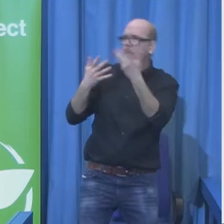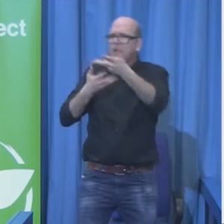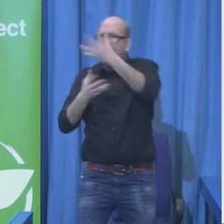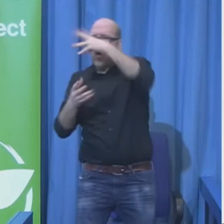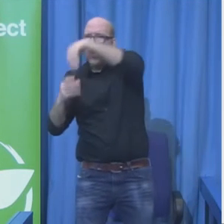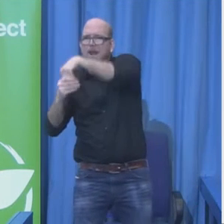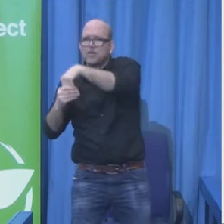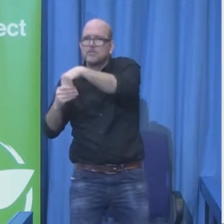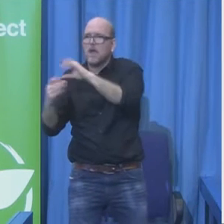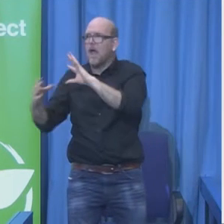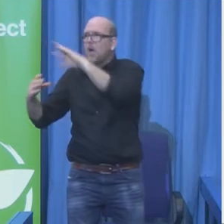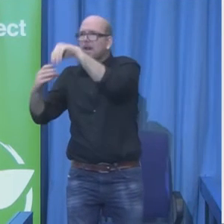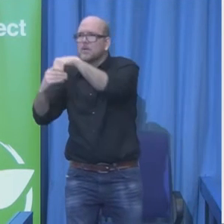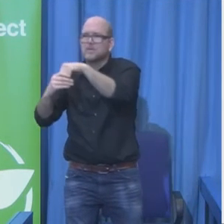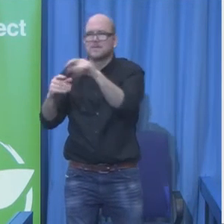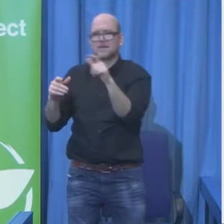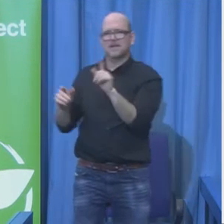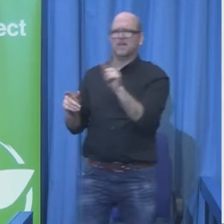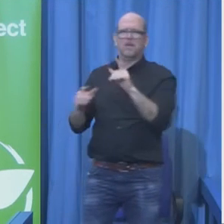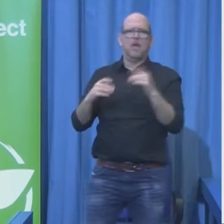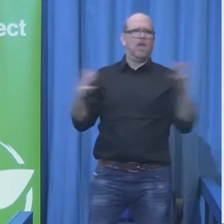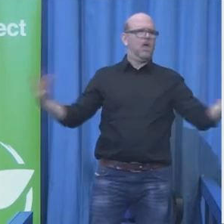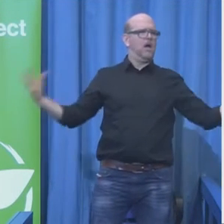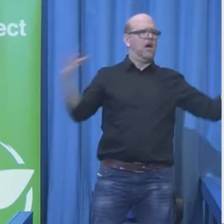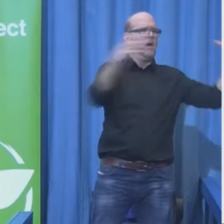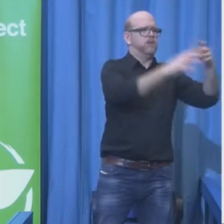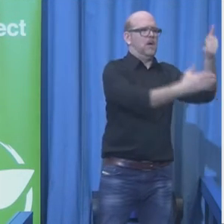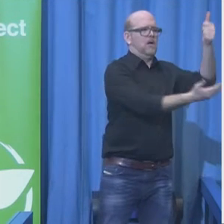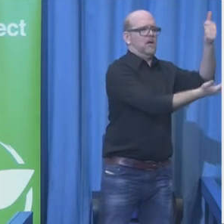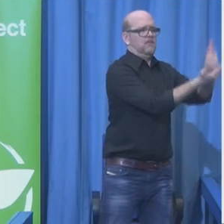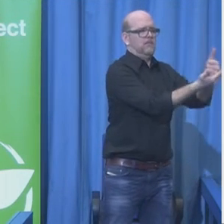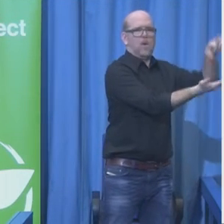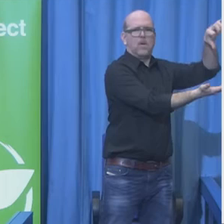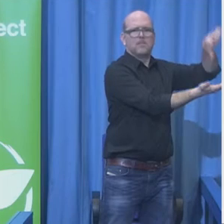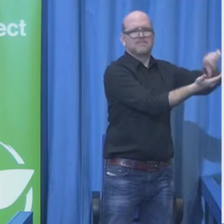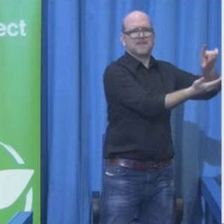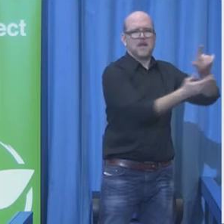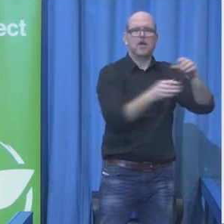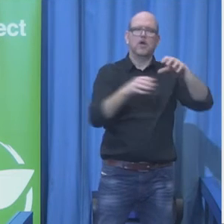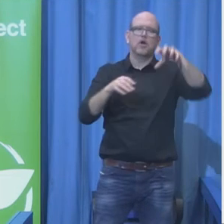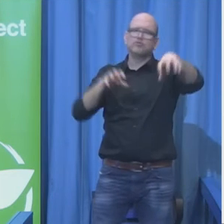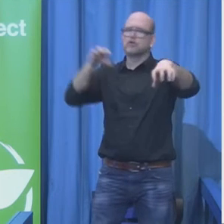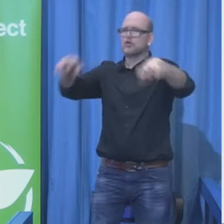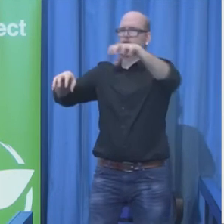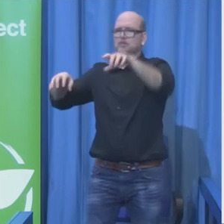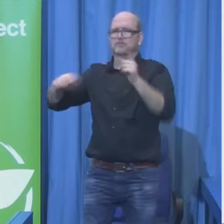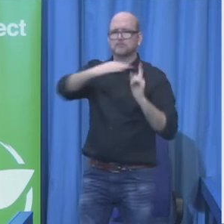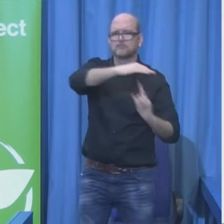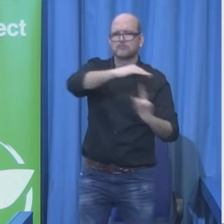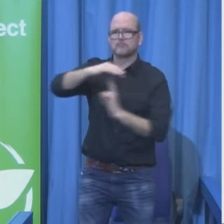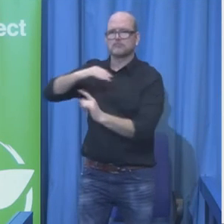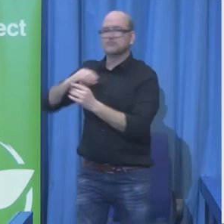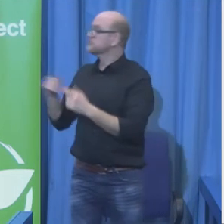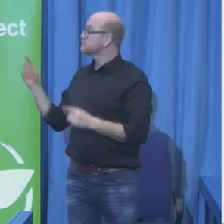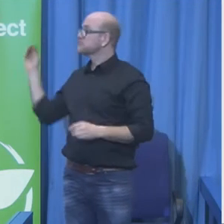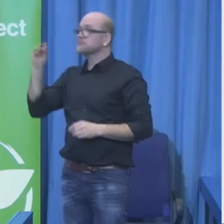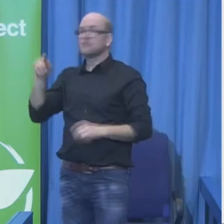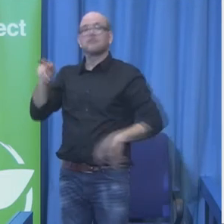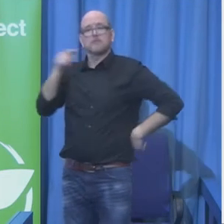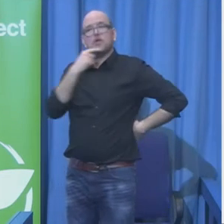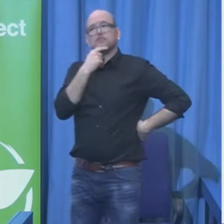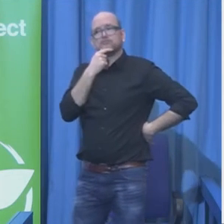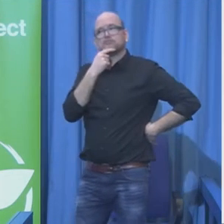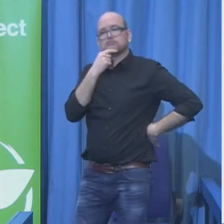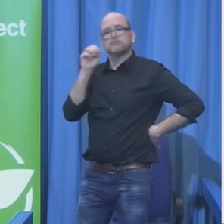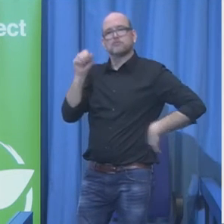just take the point about apprenticeship, because in the global challenge to promote youth employment, not just people with